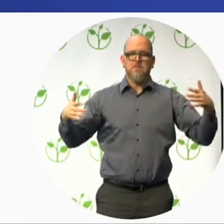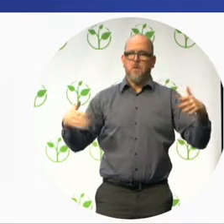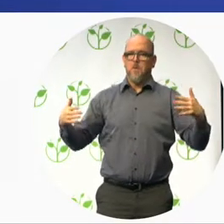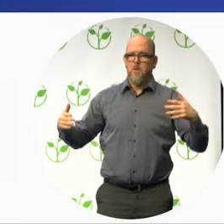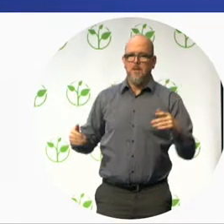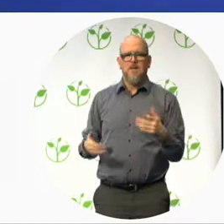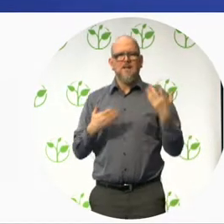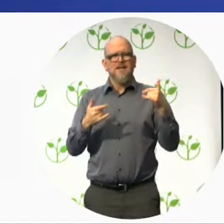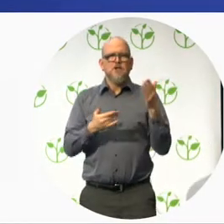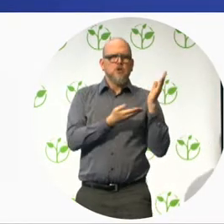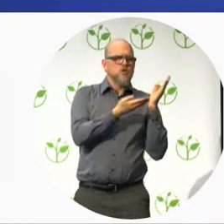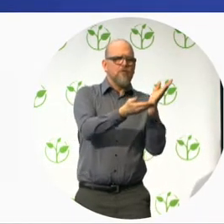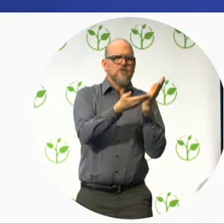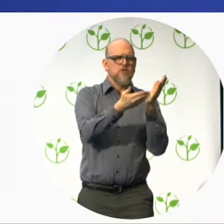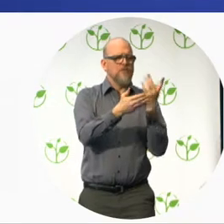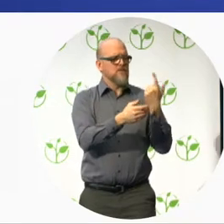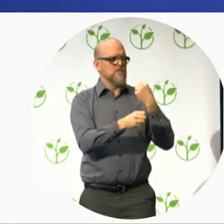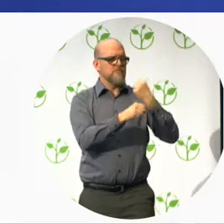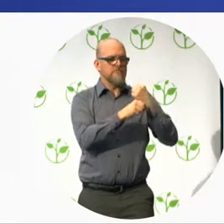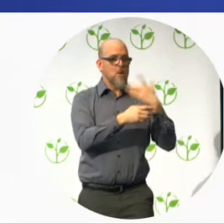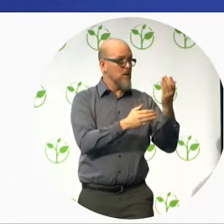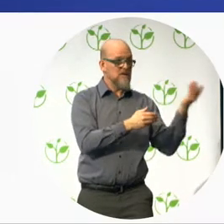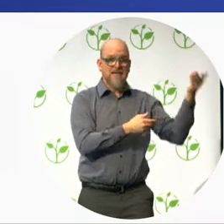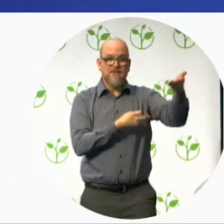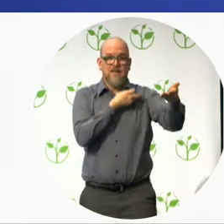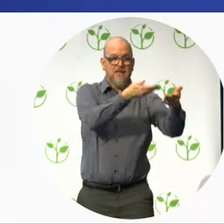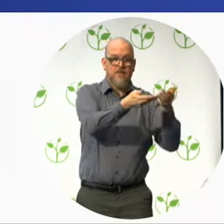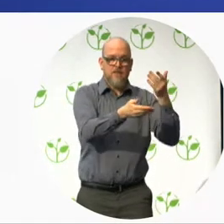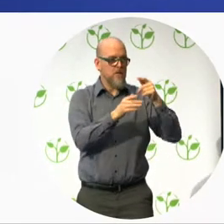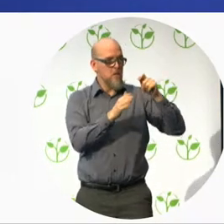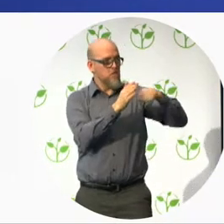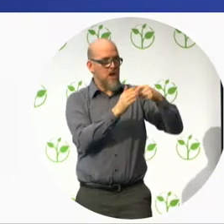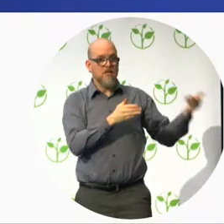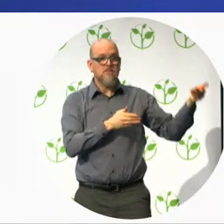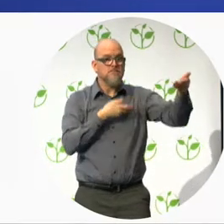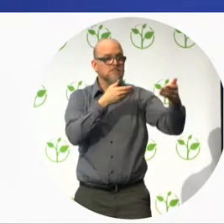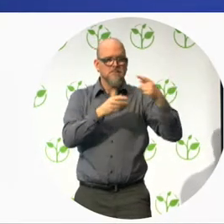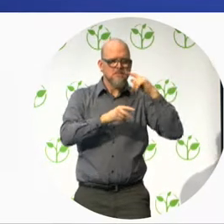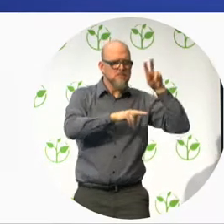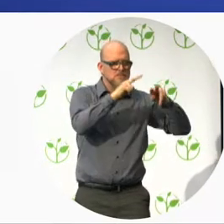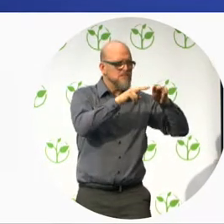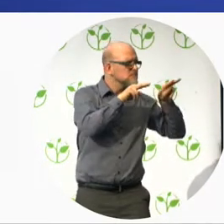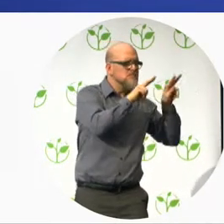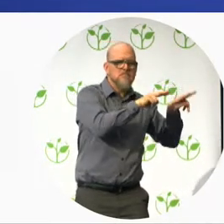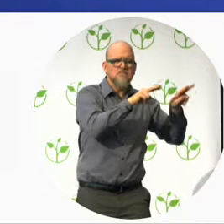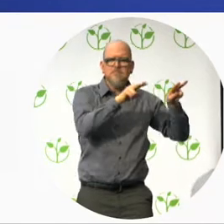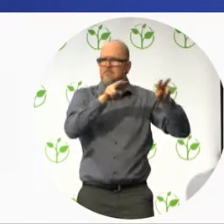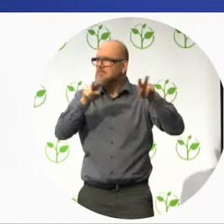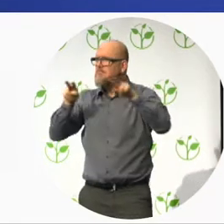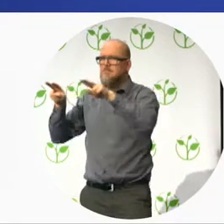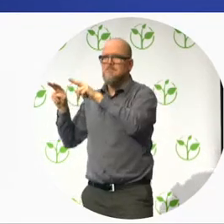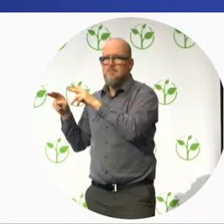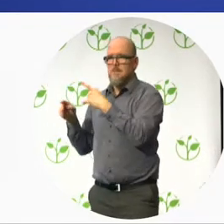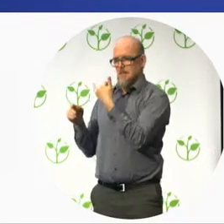service, a small cadre of senior leaders across the federal government. The establishment